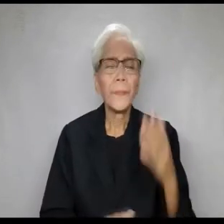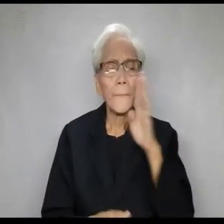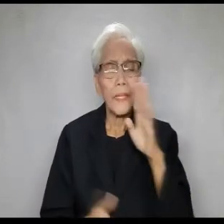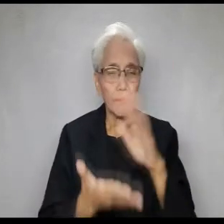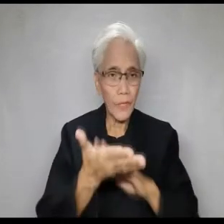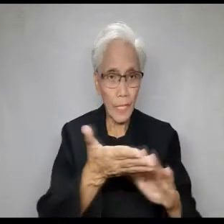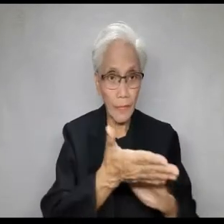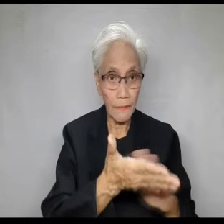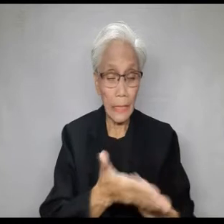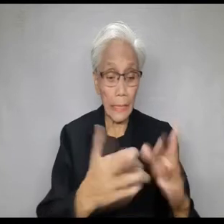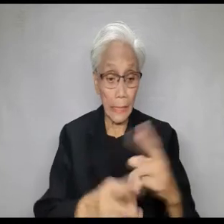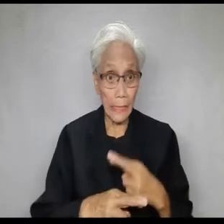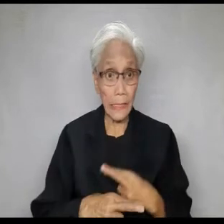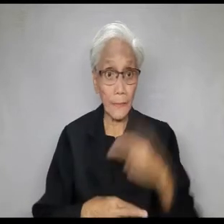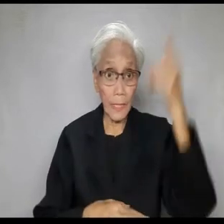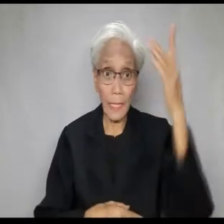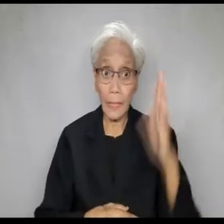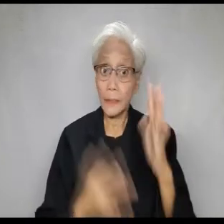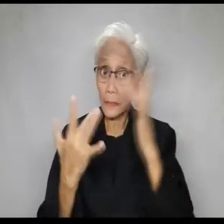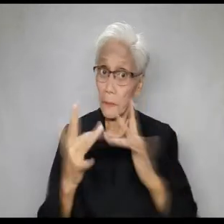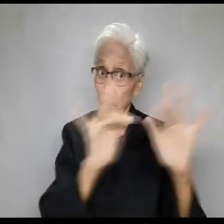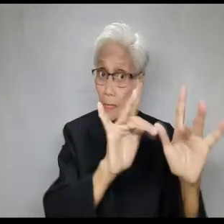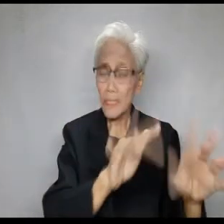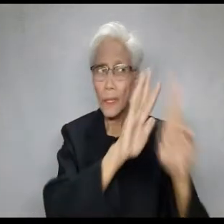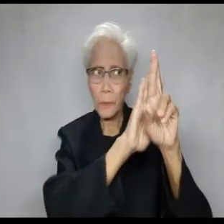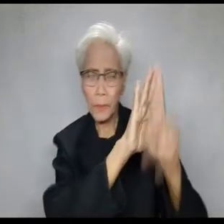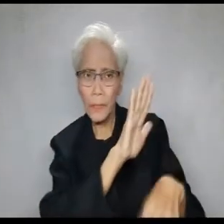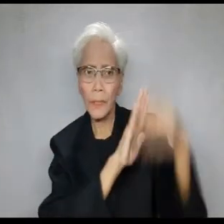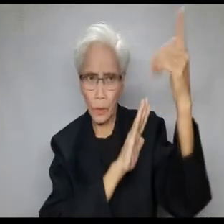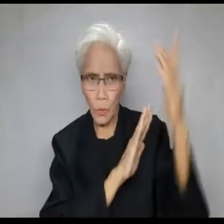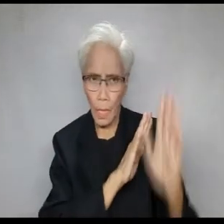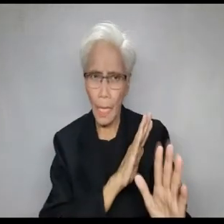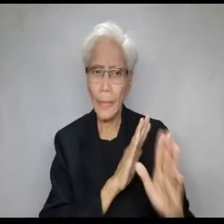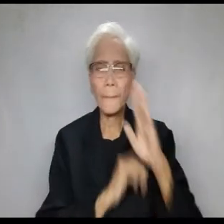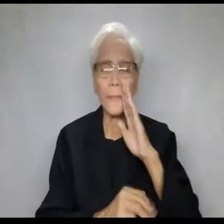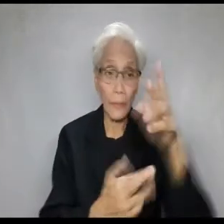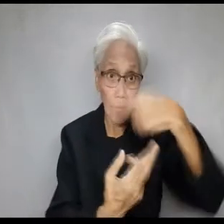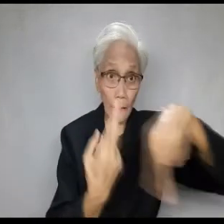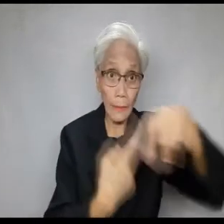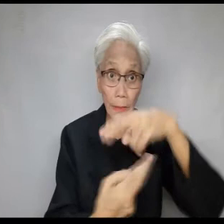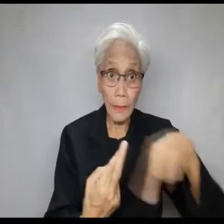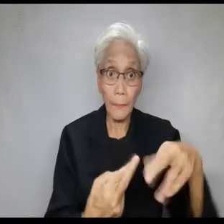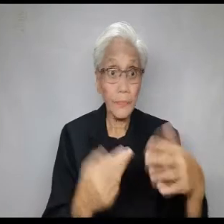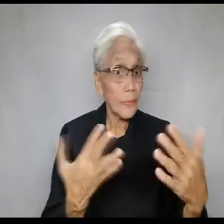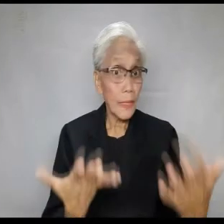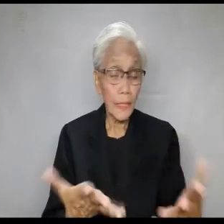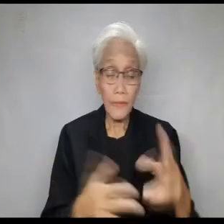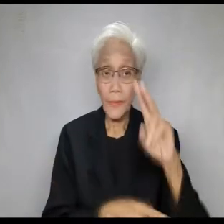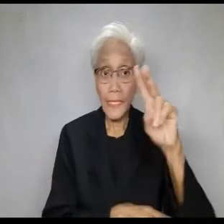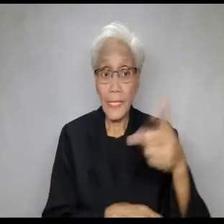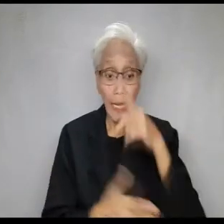be forgiven, receive God's mercy, return to God, and be